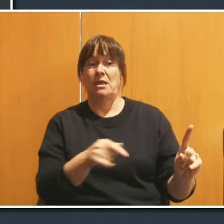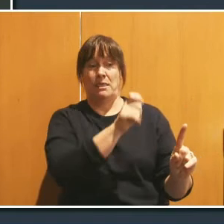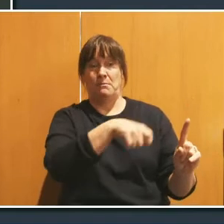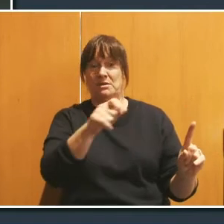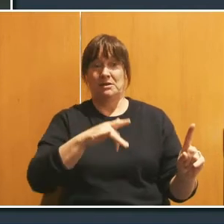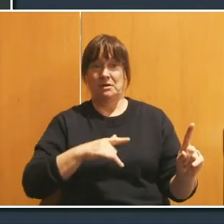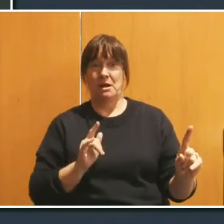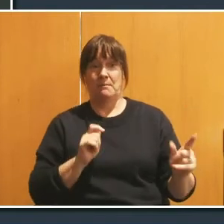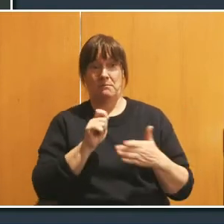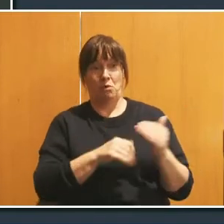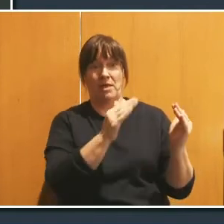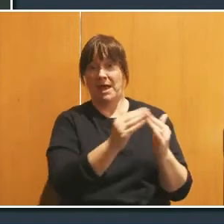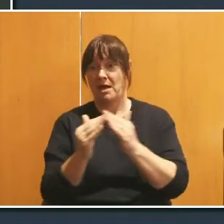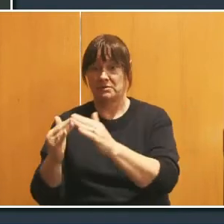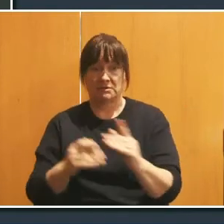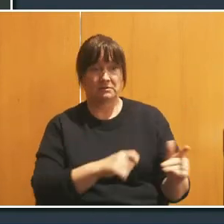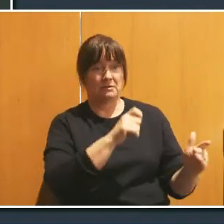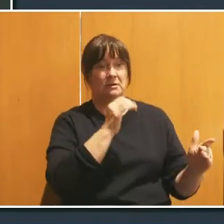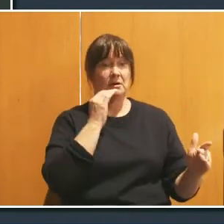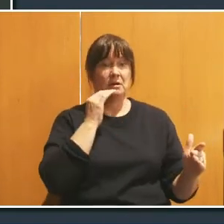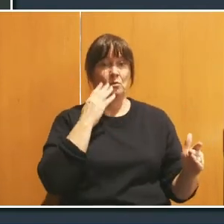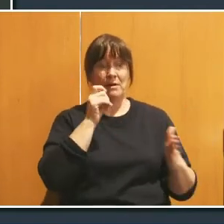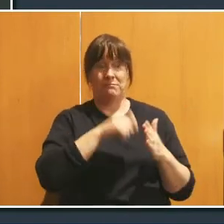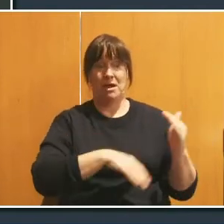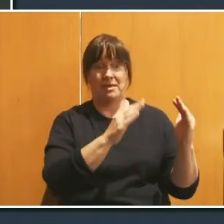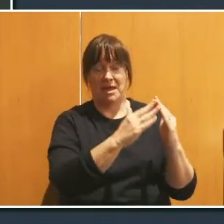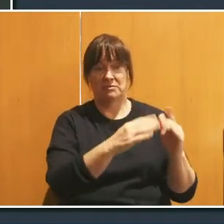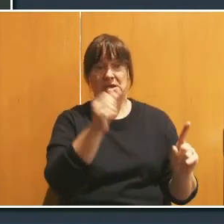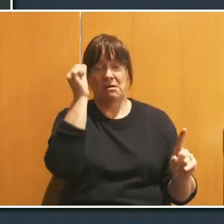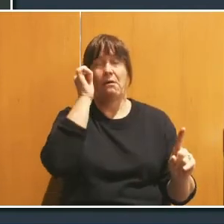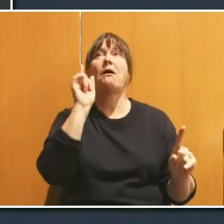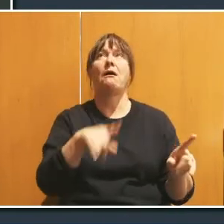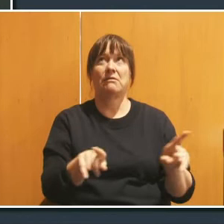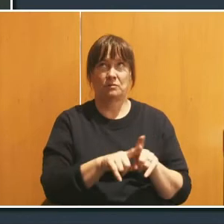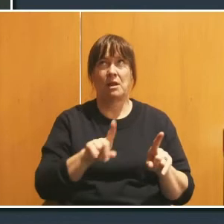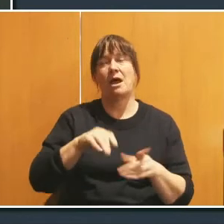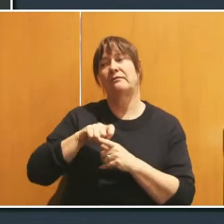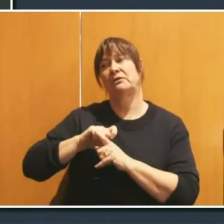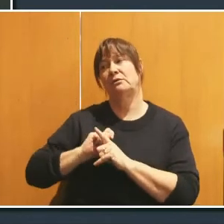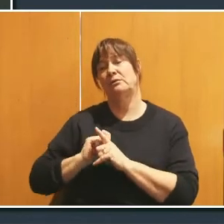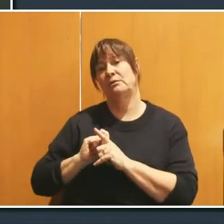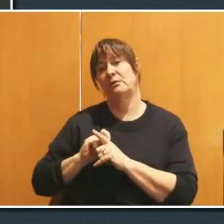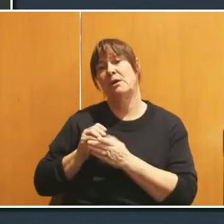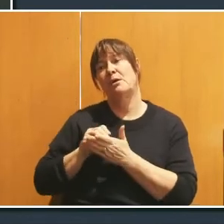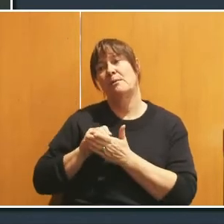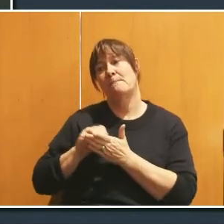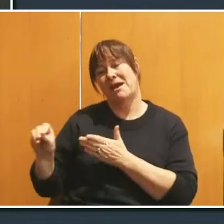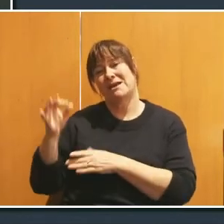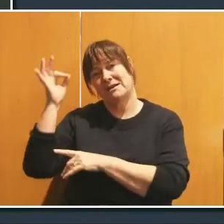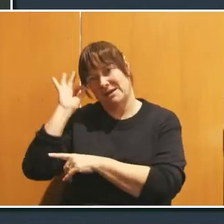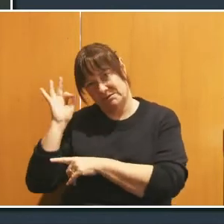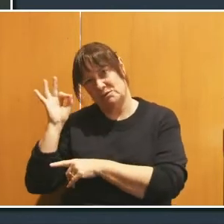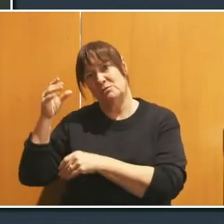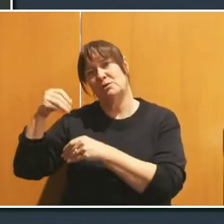knowing that they've got this cost coming with it, and the developer can alternatively sell the section for a little bit less because they're not hit